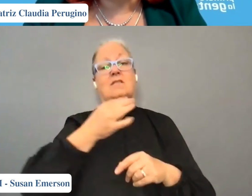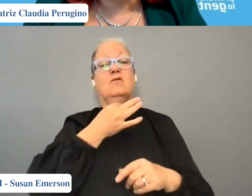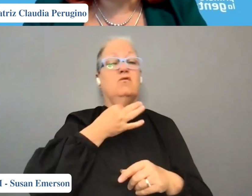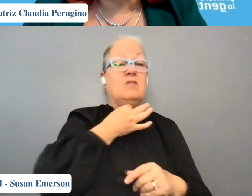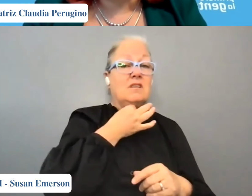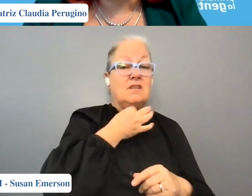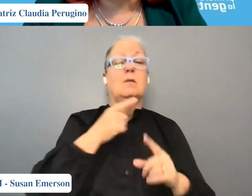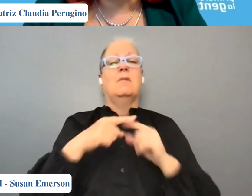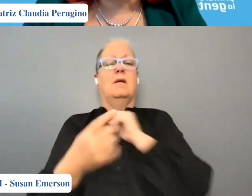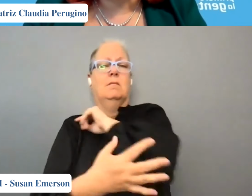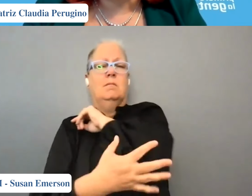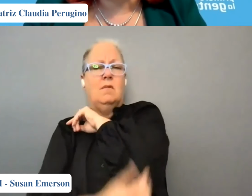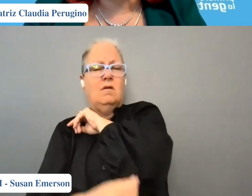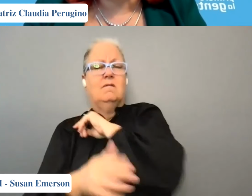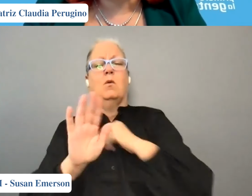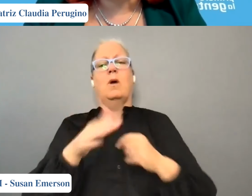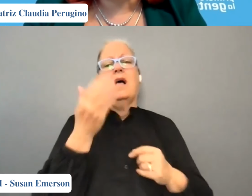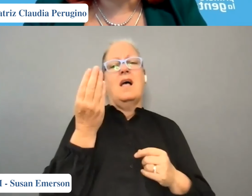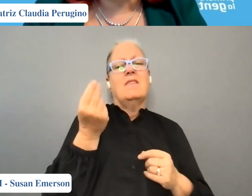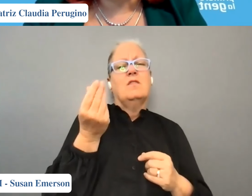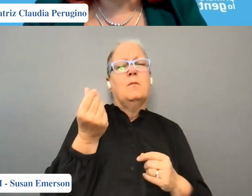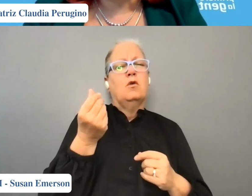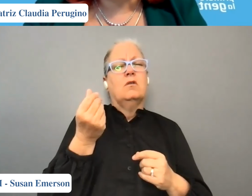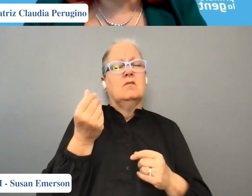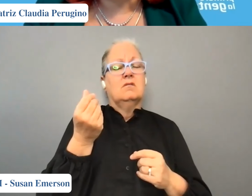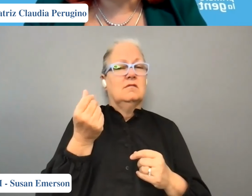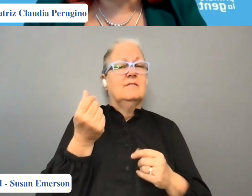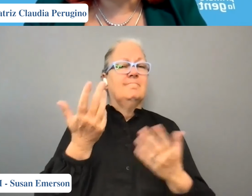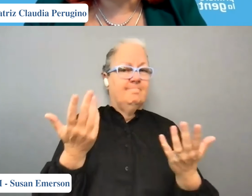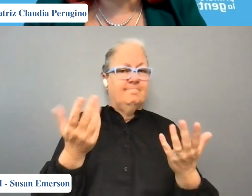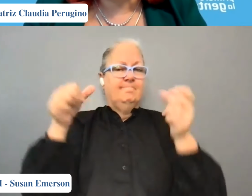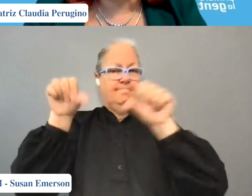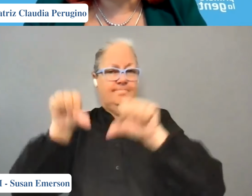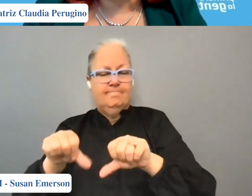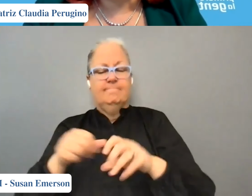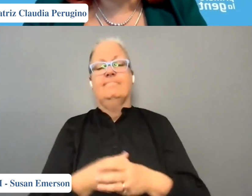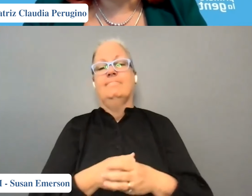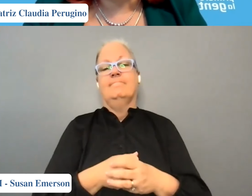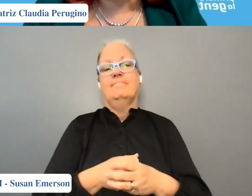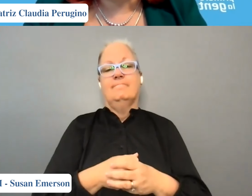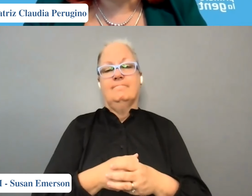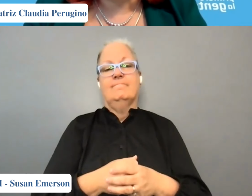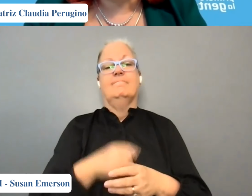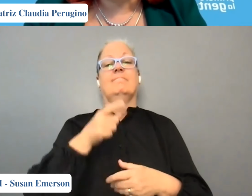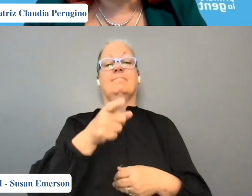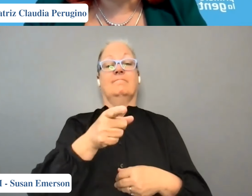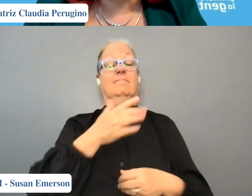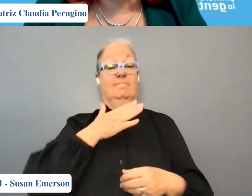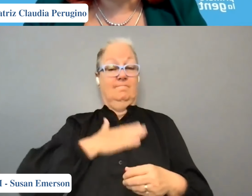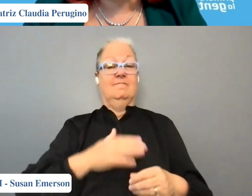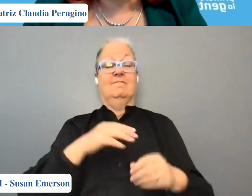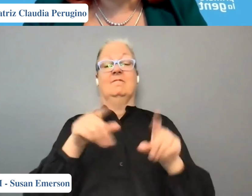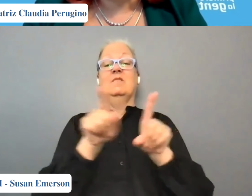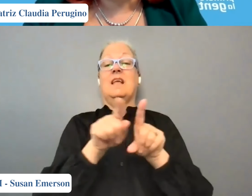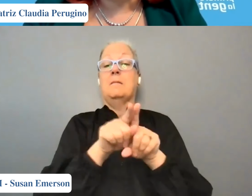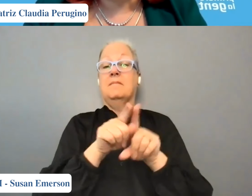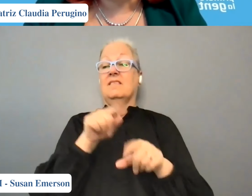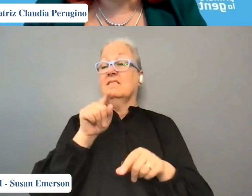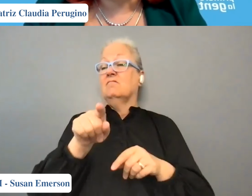economic stress. With increased focus on gender-responsive or transformative objections, social protection